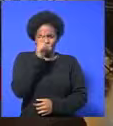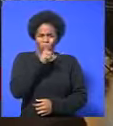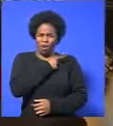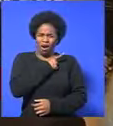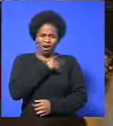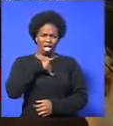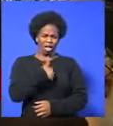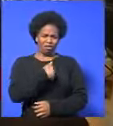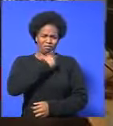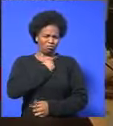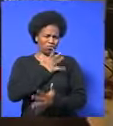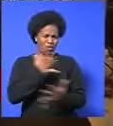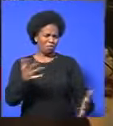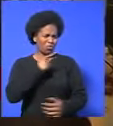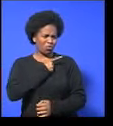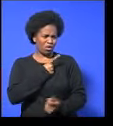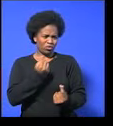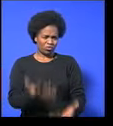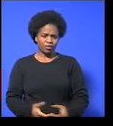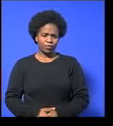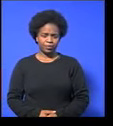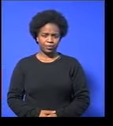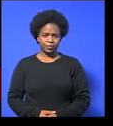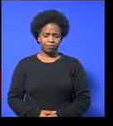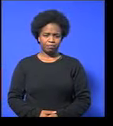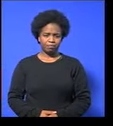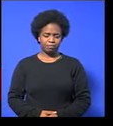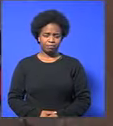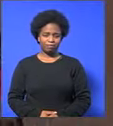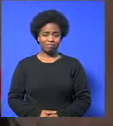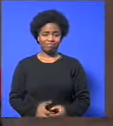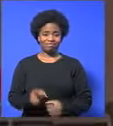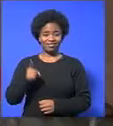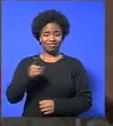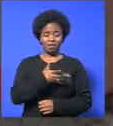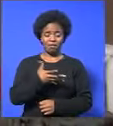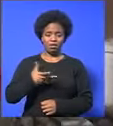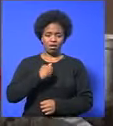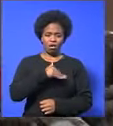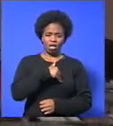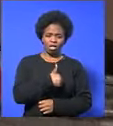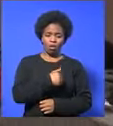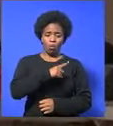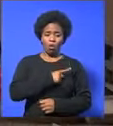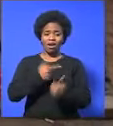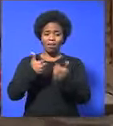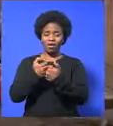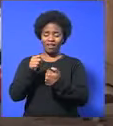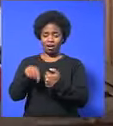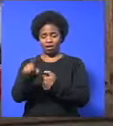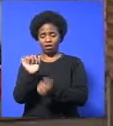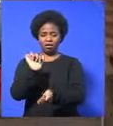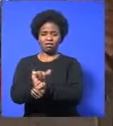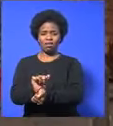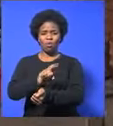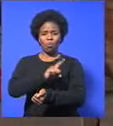gemaak wat langs aan elke aangeleer het? Stacey Adams' mother speaks of her torment as her boyfriend is taken into